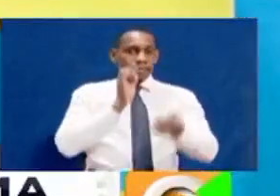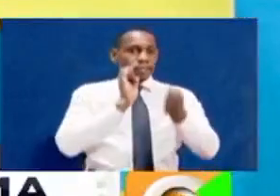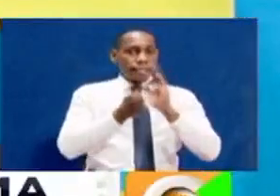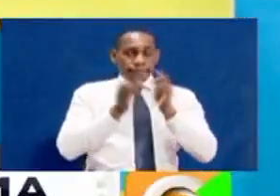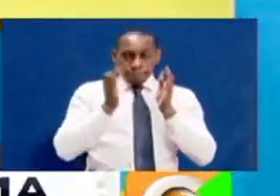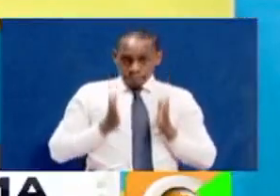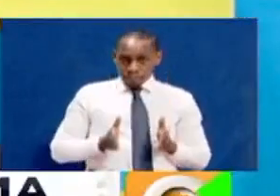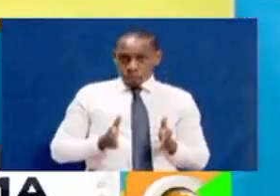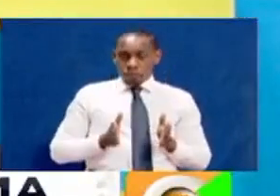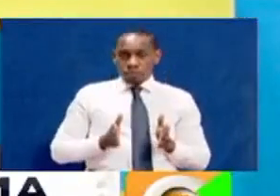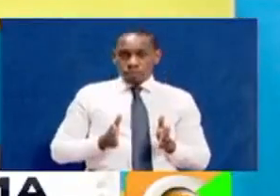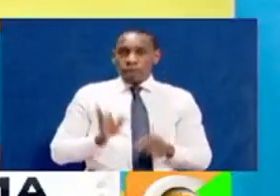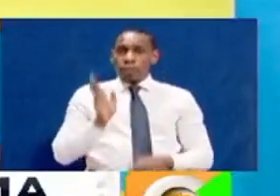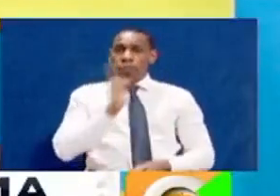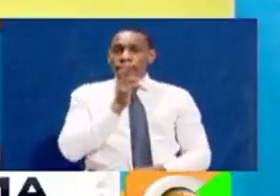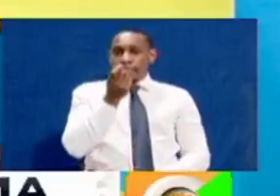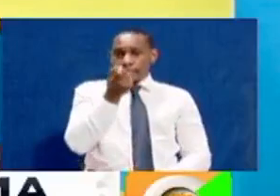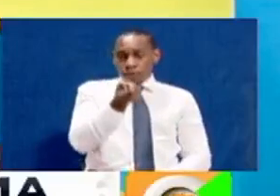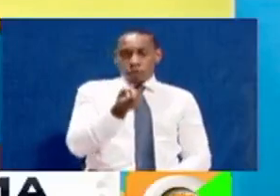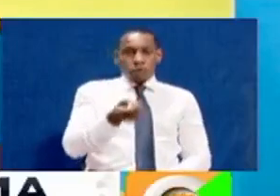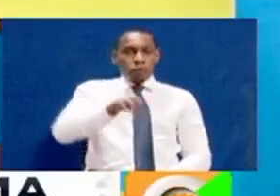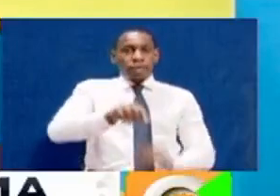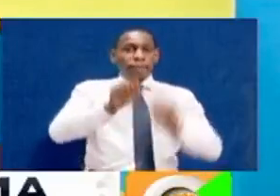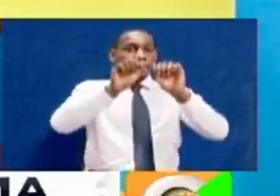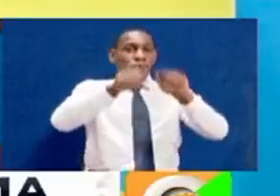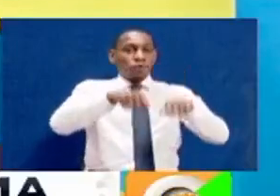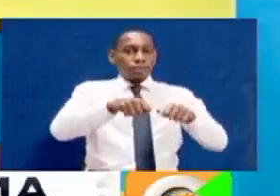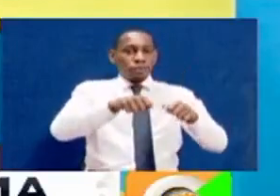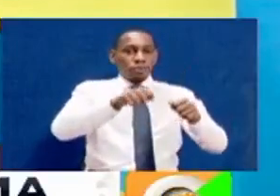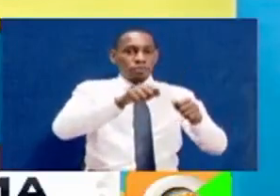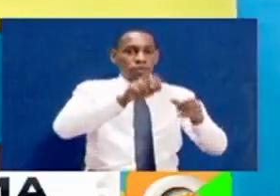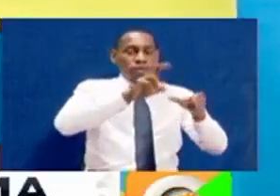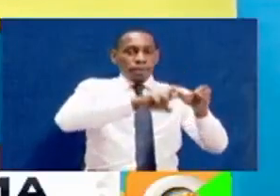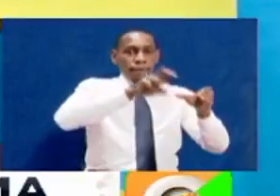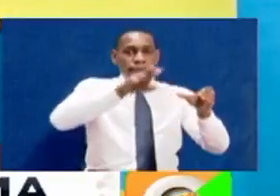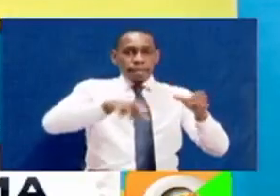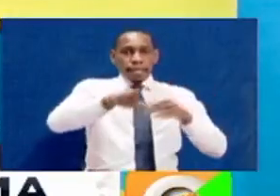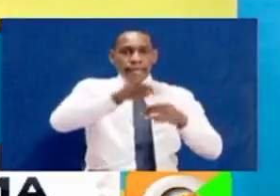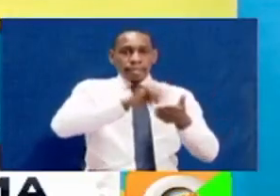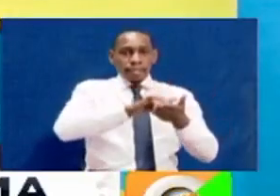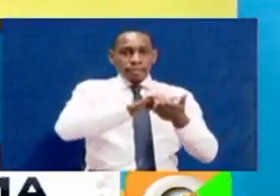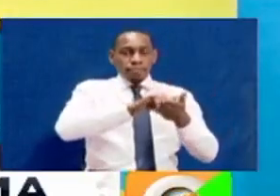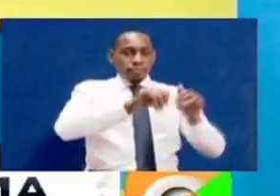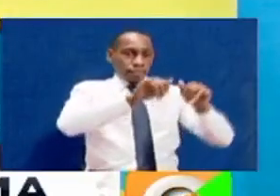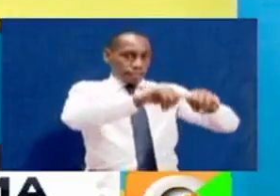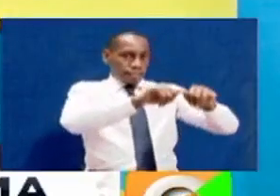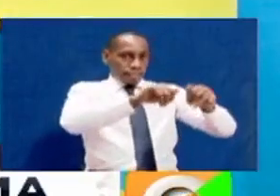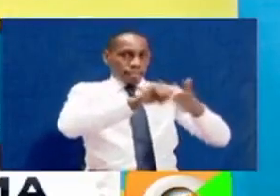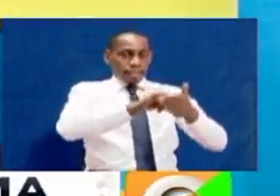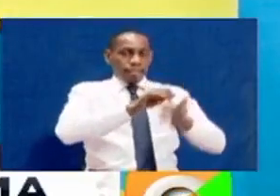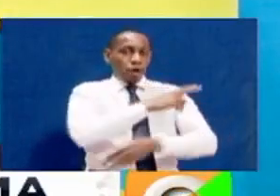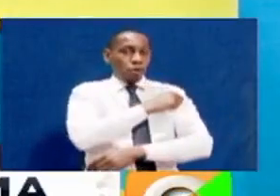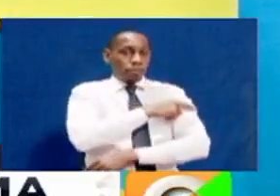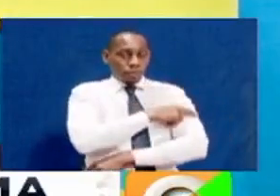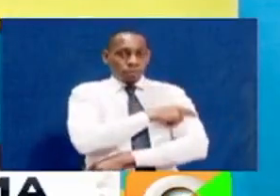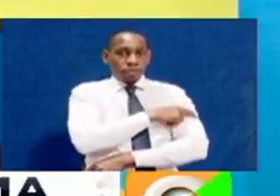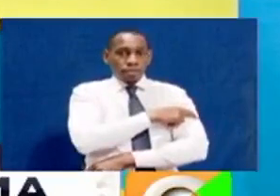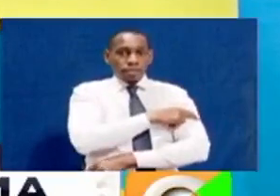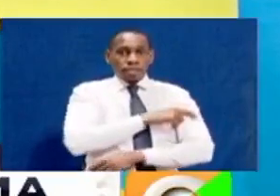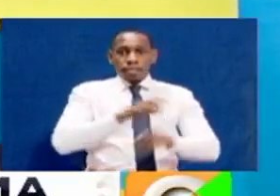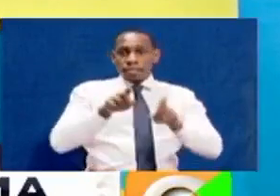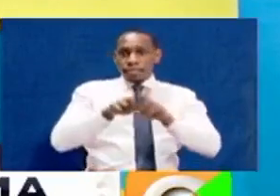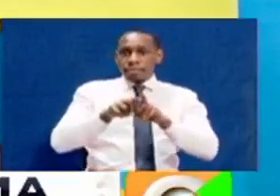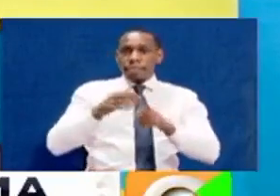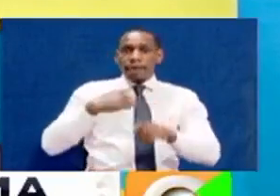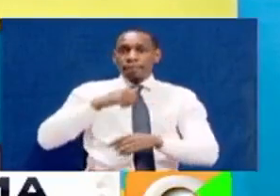be of low risk, then we can be able to remove them from somewhere we are now keeping them, which is in health facilities, and think